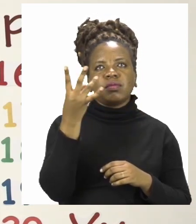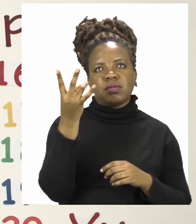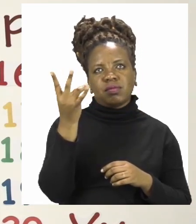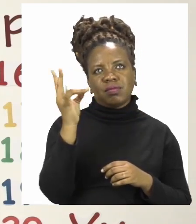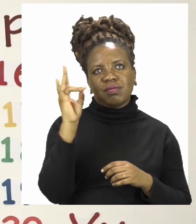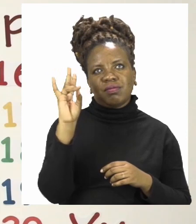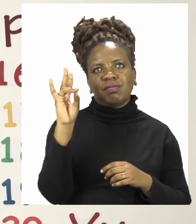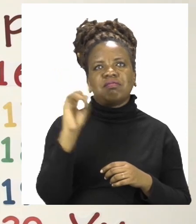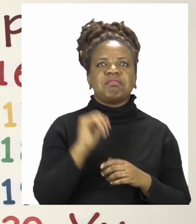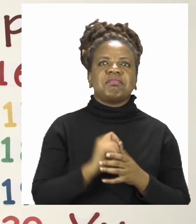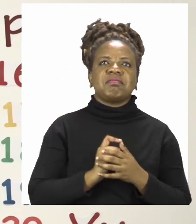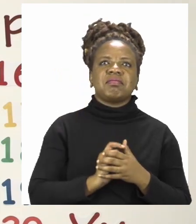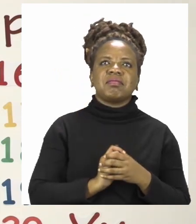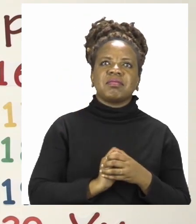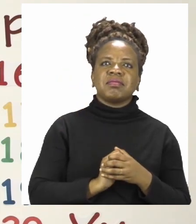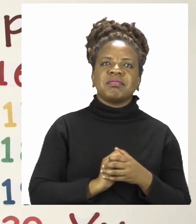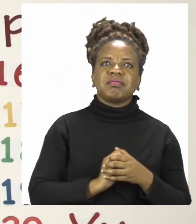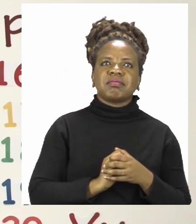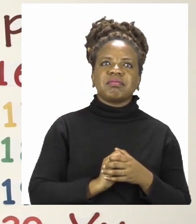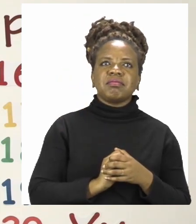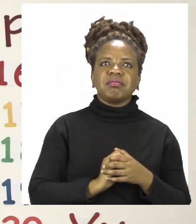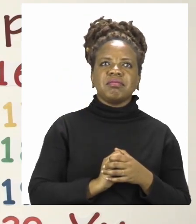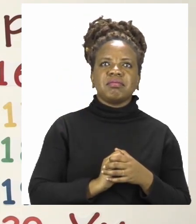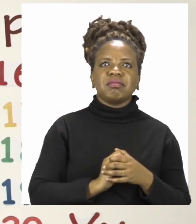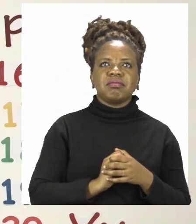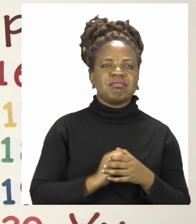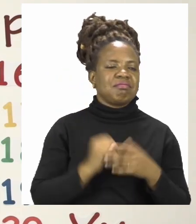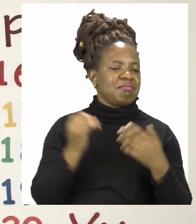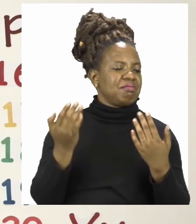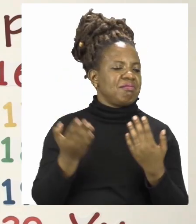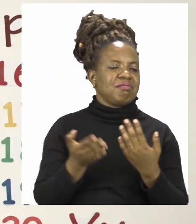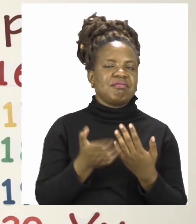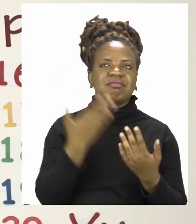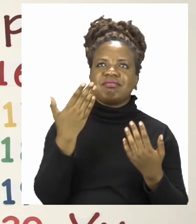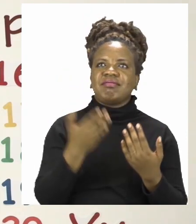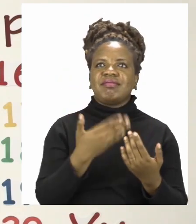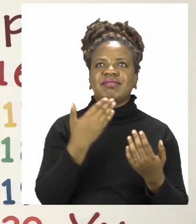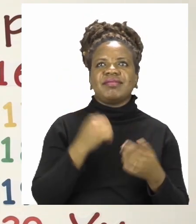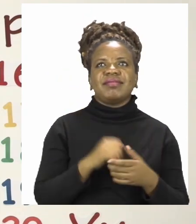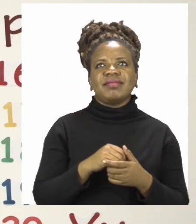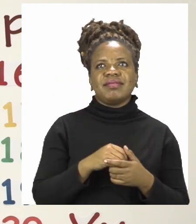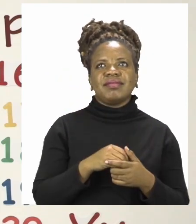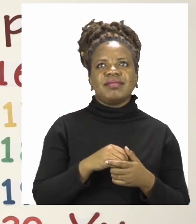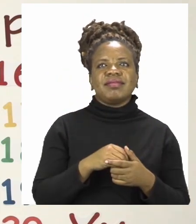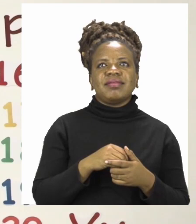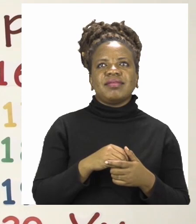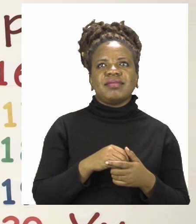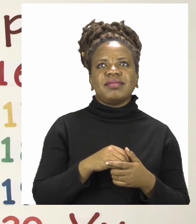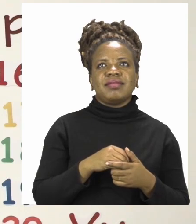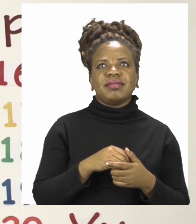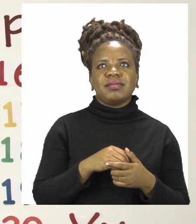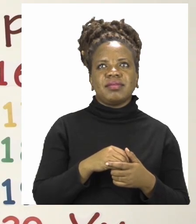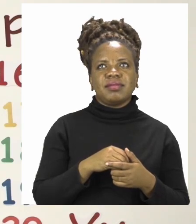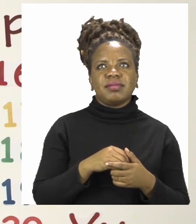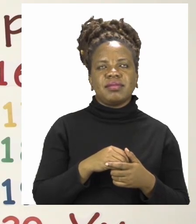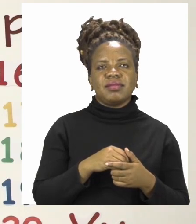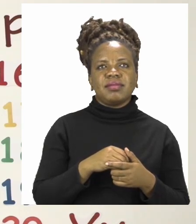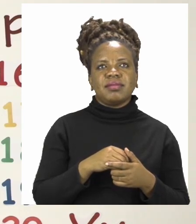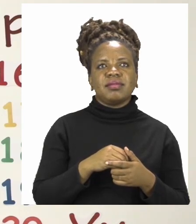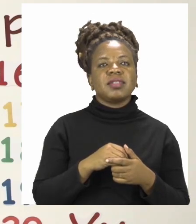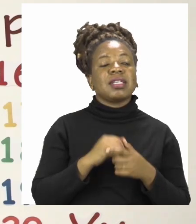457. And that one is very simple. So remember, when you're breaking down numbers, you need